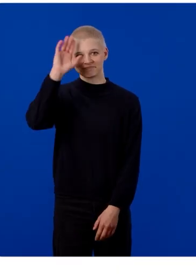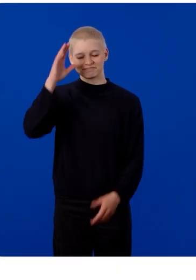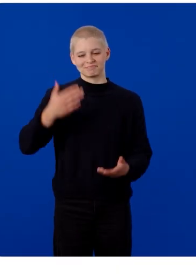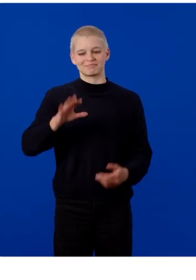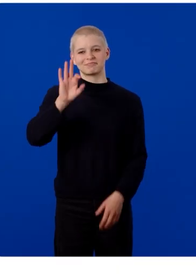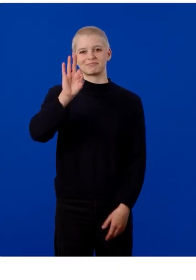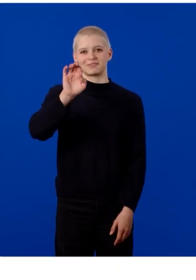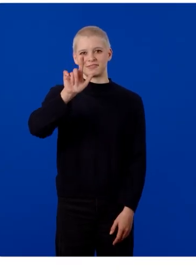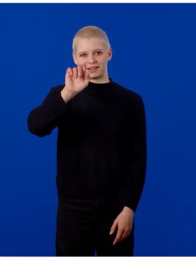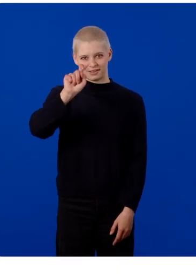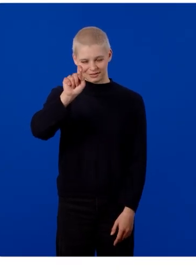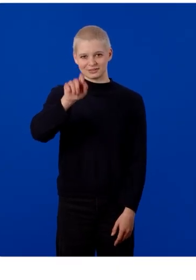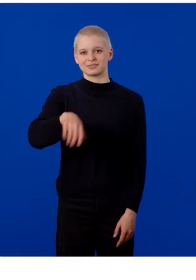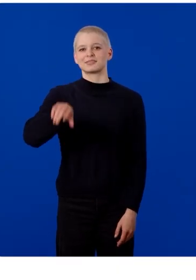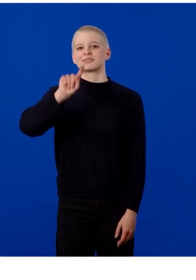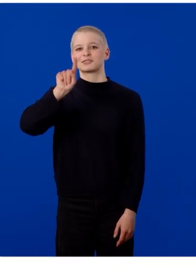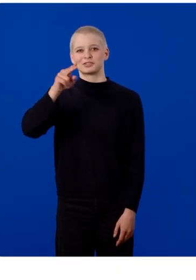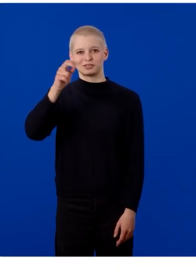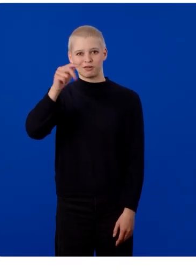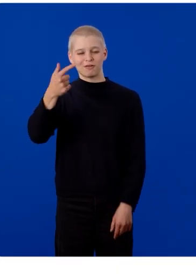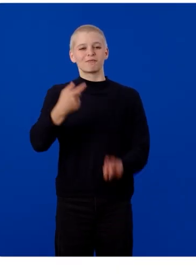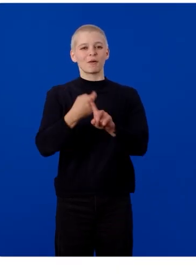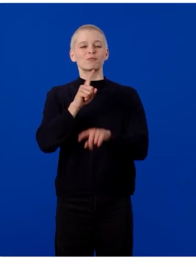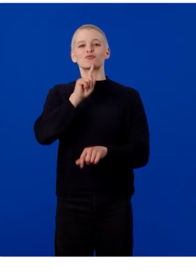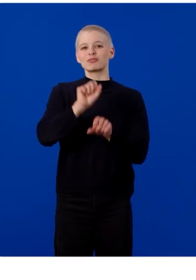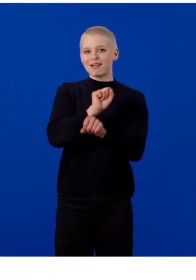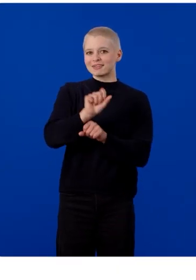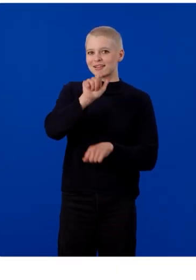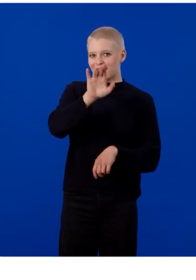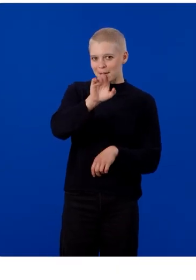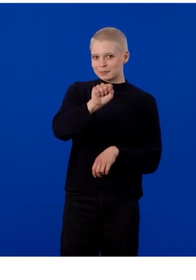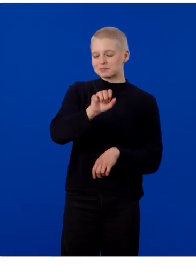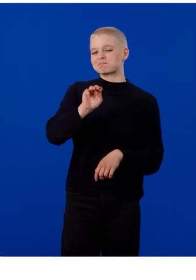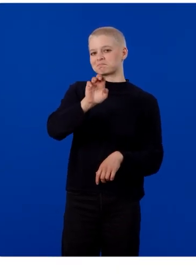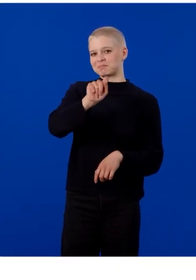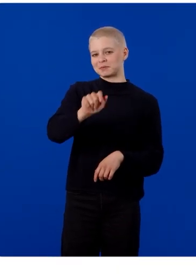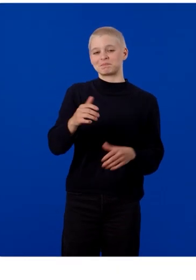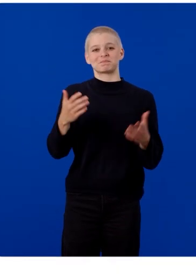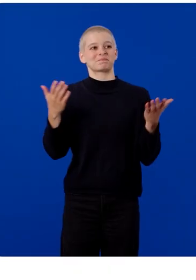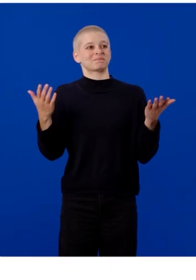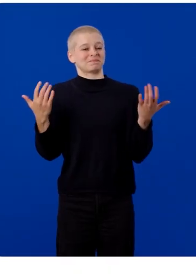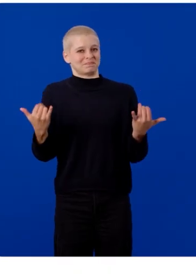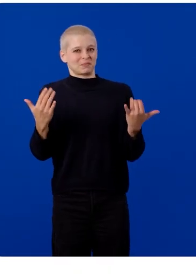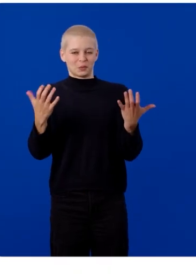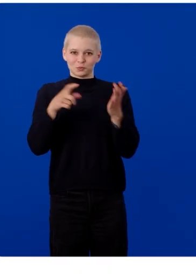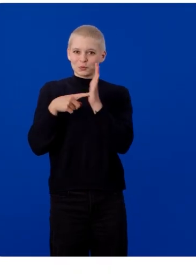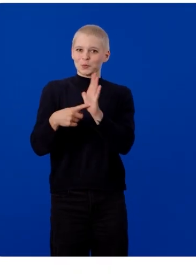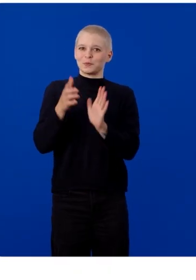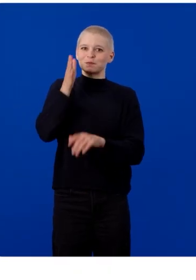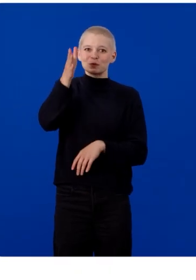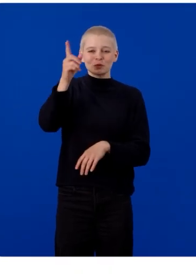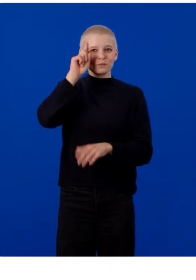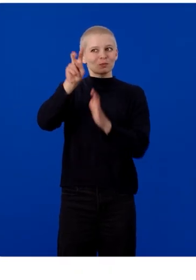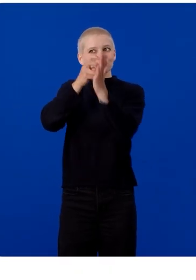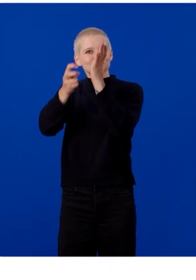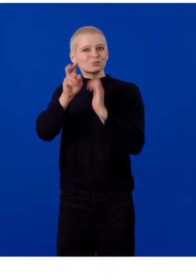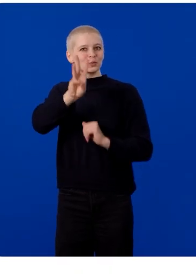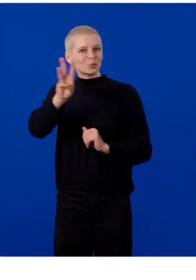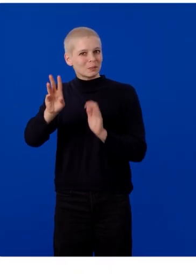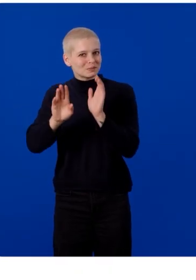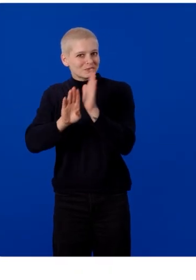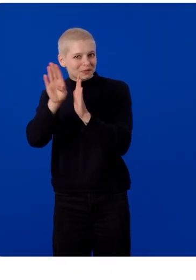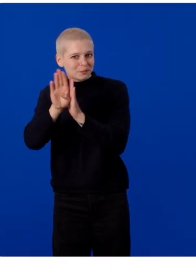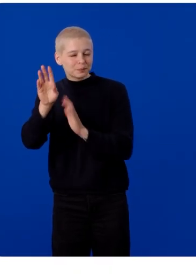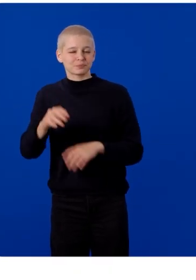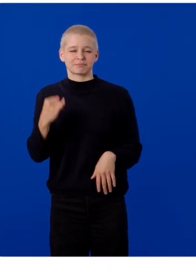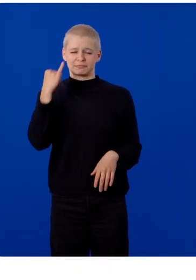Hi, I'm Felix Zhang from Reality Labs, Meta. And today, I'm here to show you the future of immersive web development. If